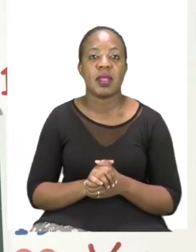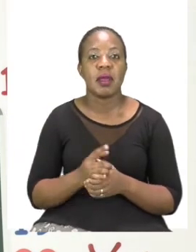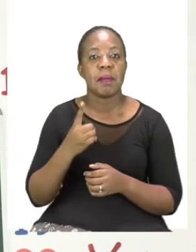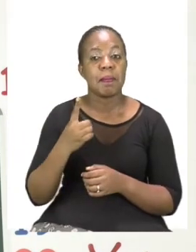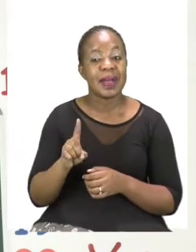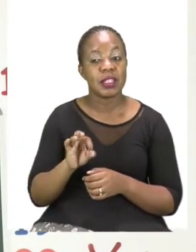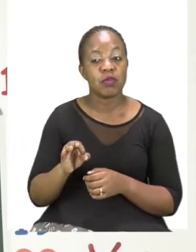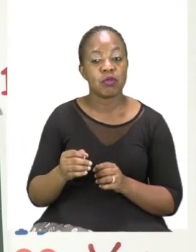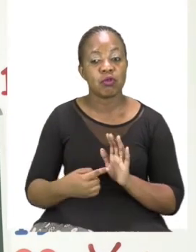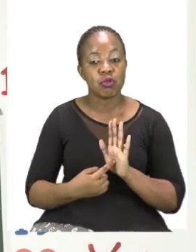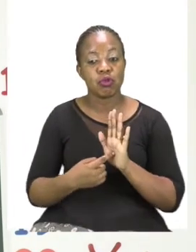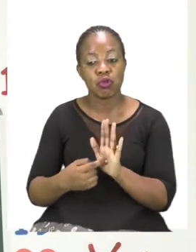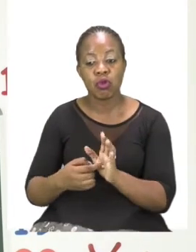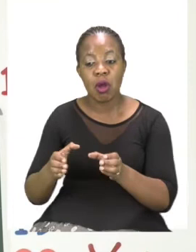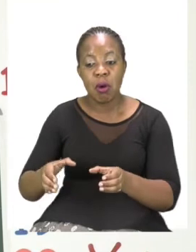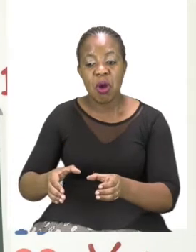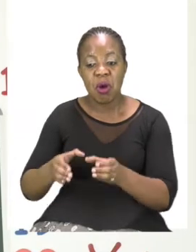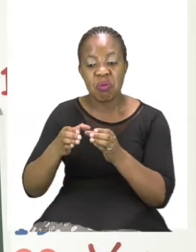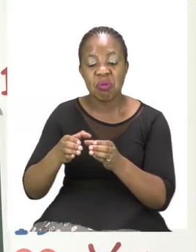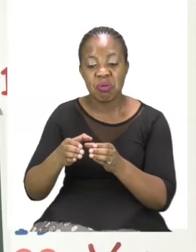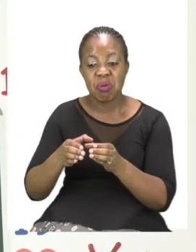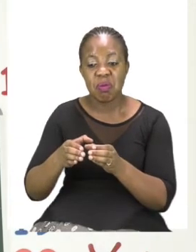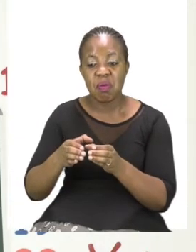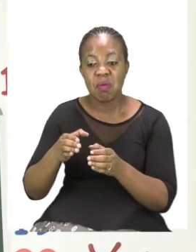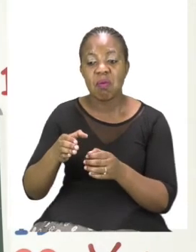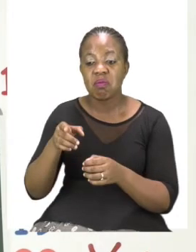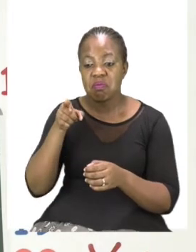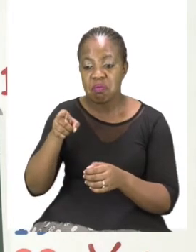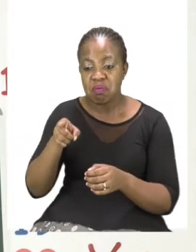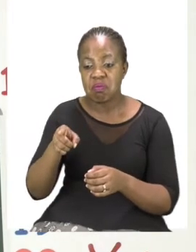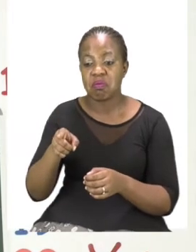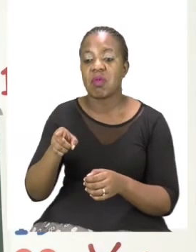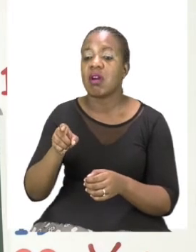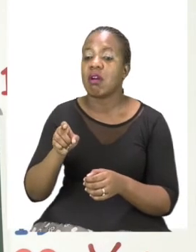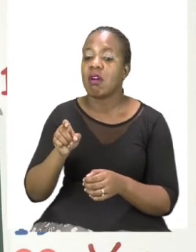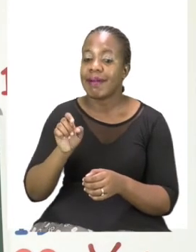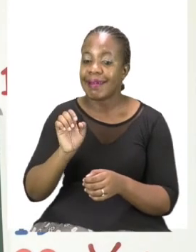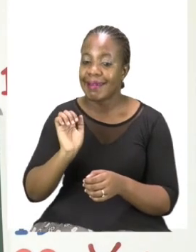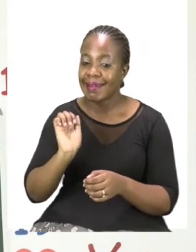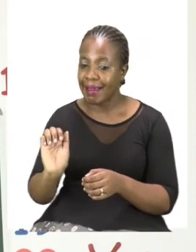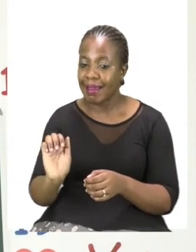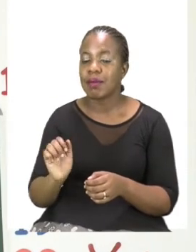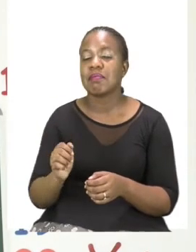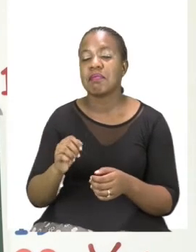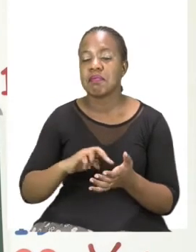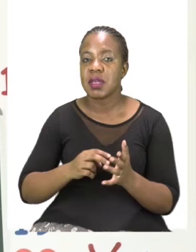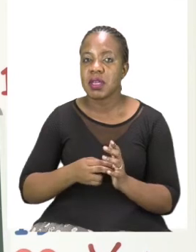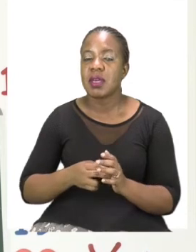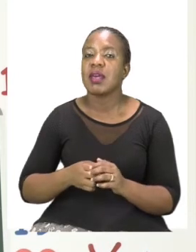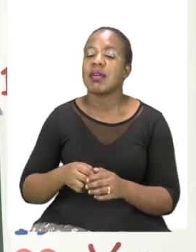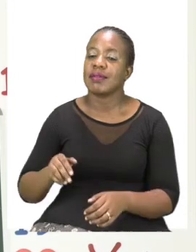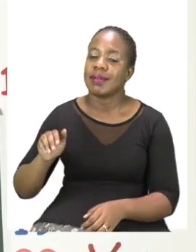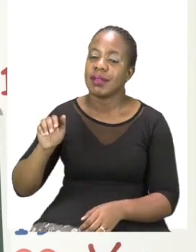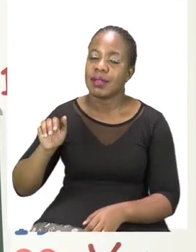belongs to this boy, we say his drum. So our possessive